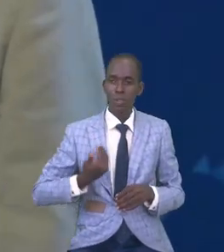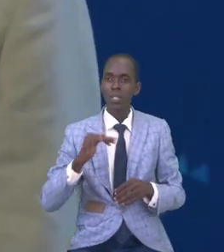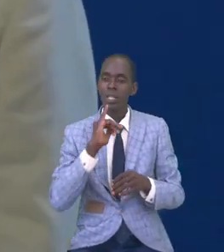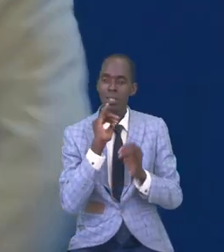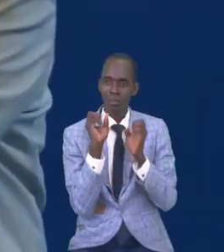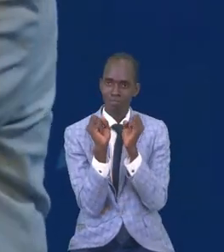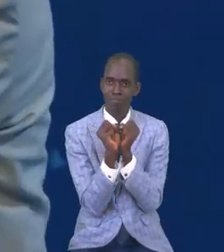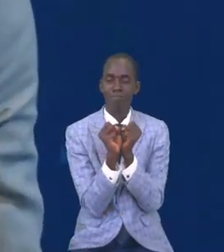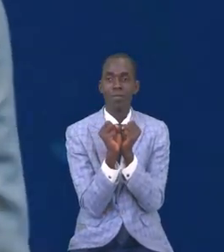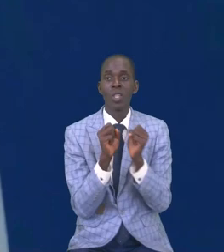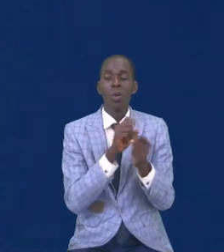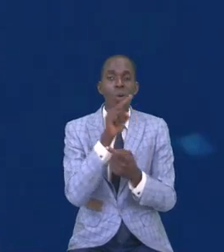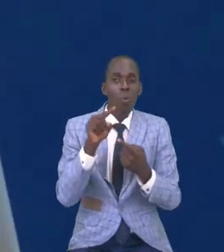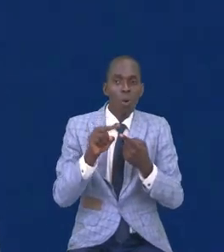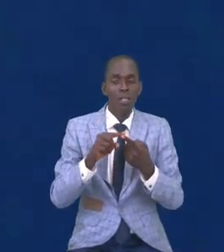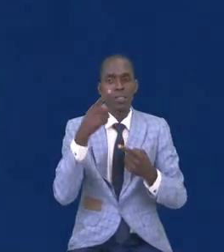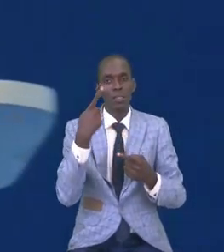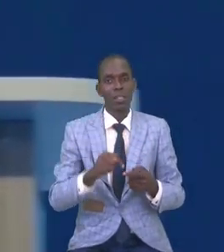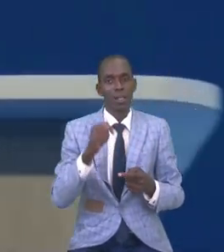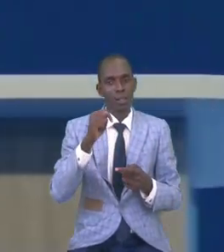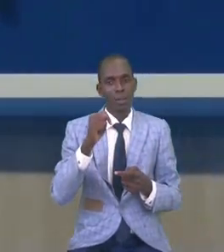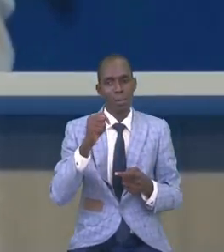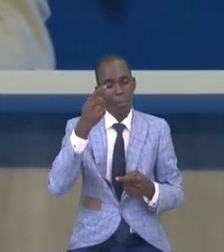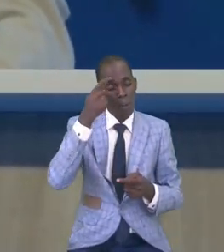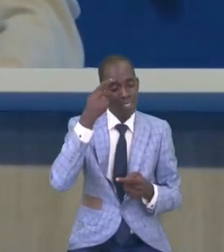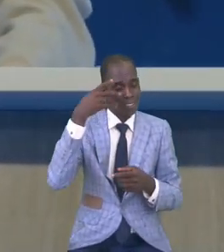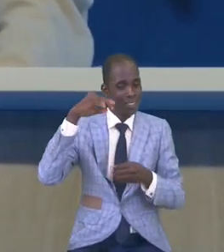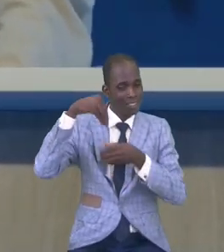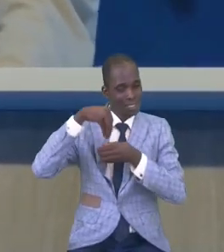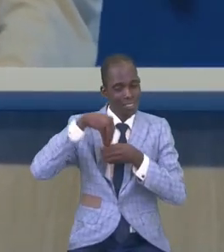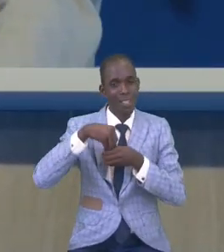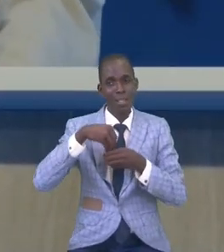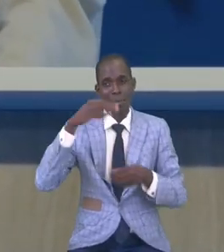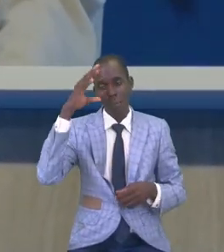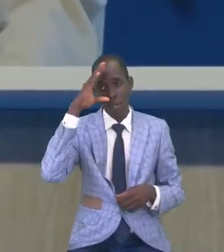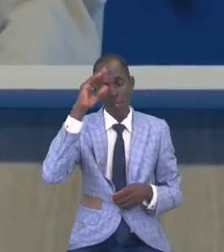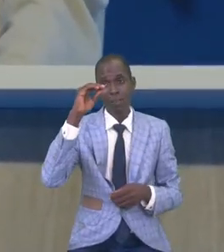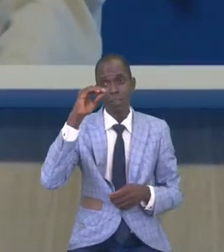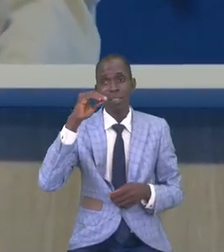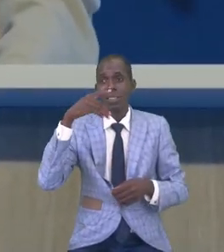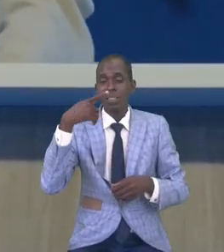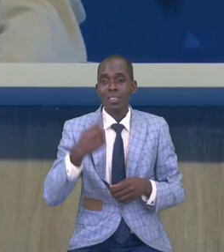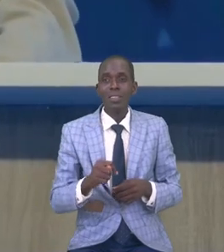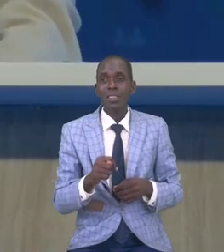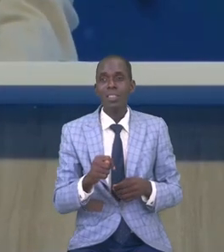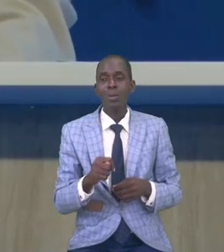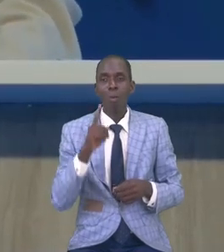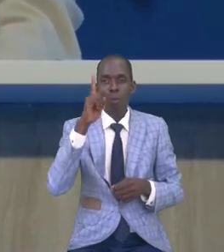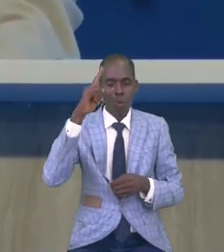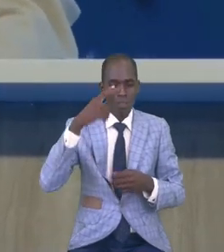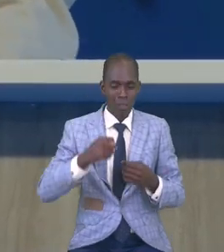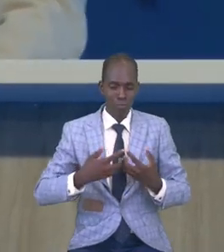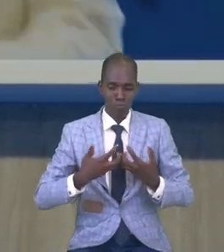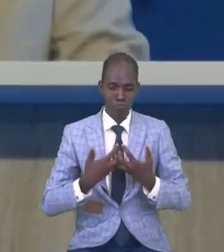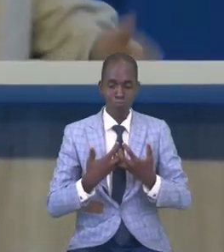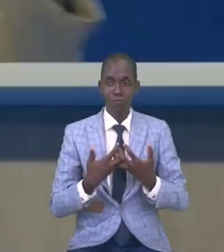up, when the man, the inner man, the one, the engine inside a